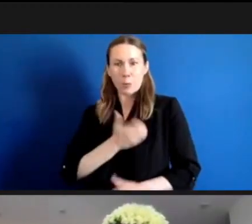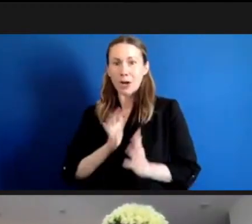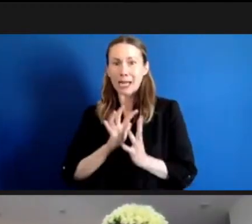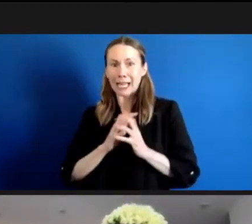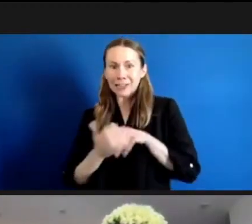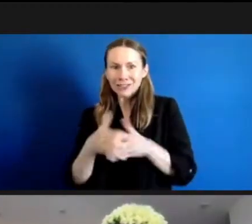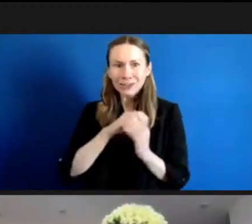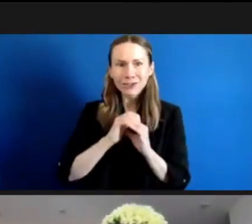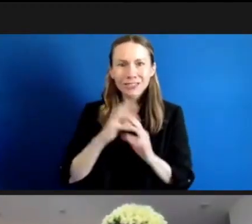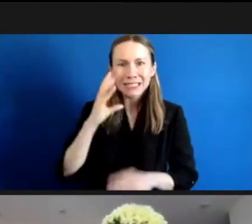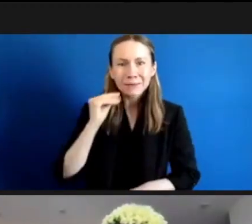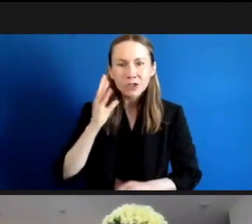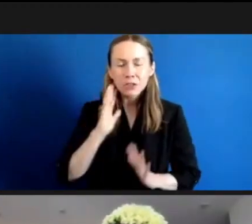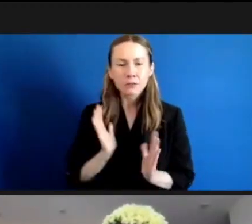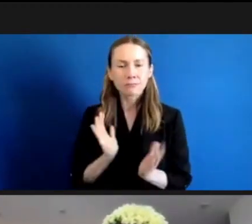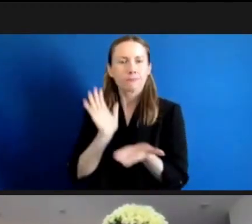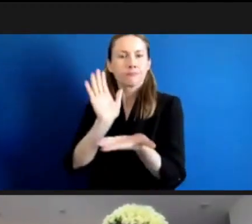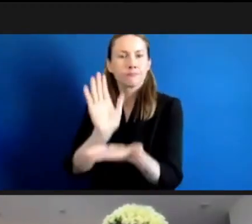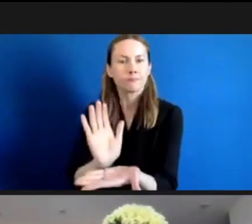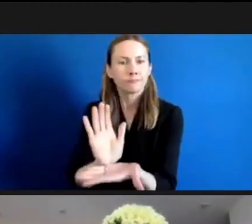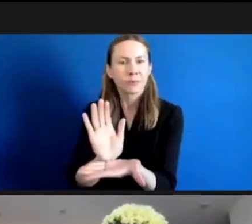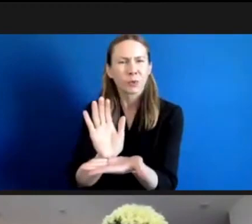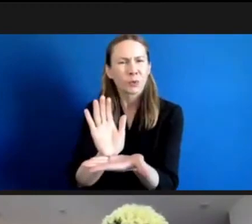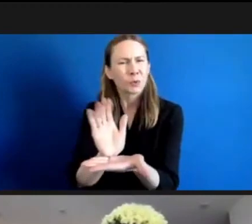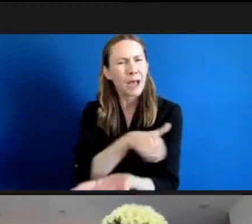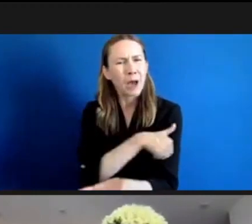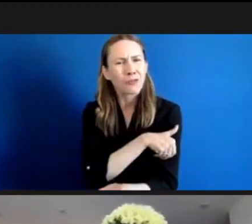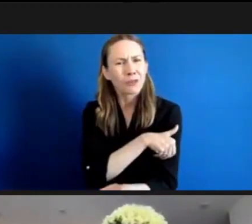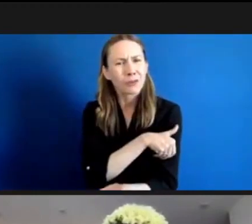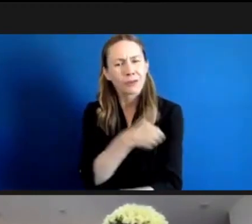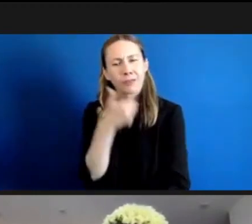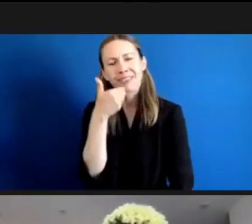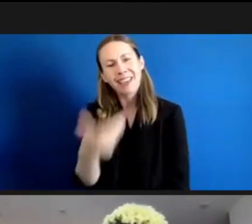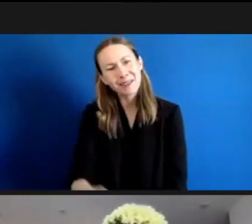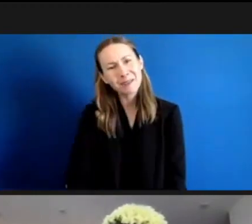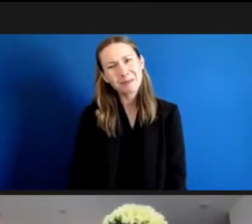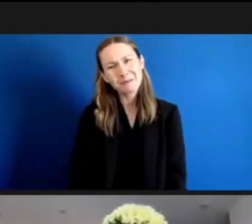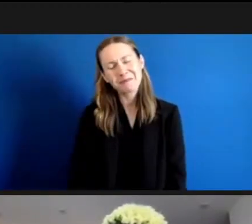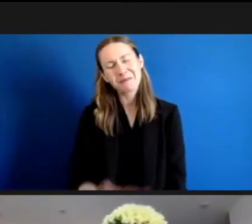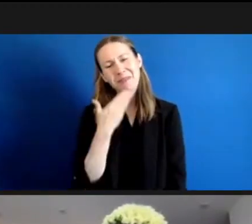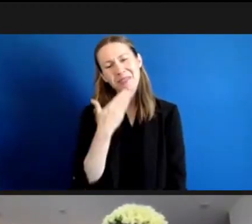It's really powerful. So thank you all very much.